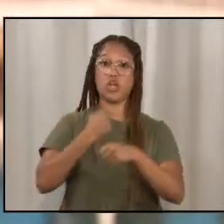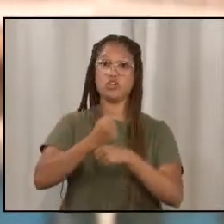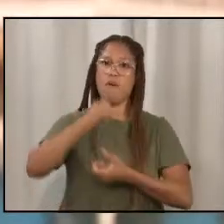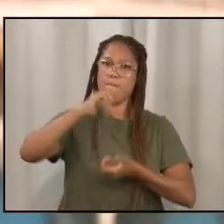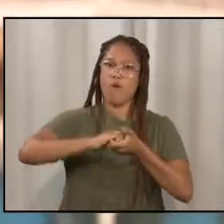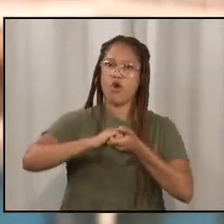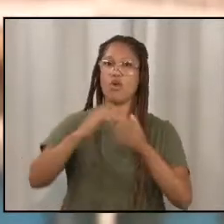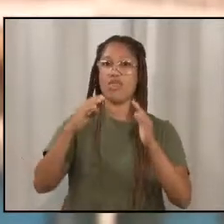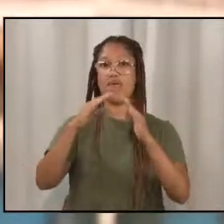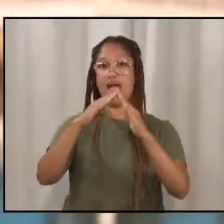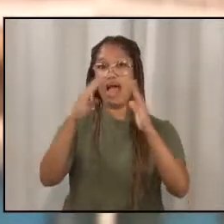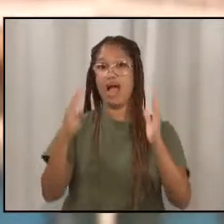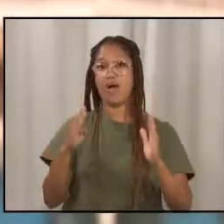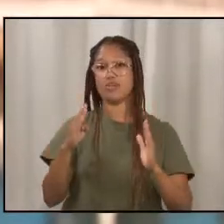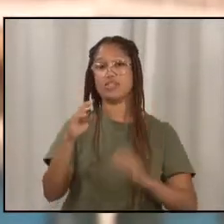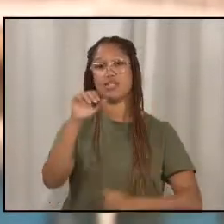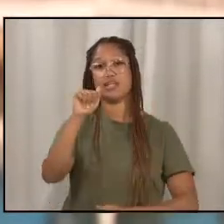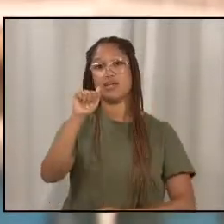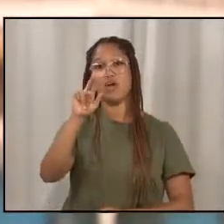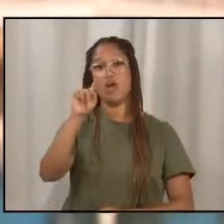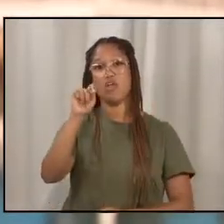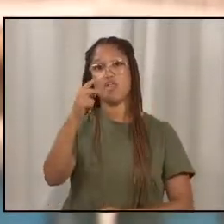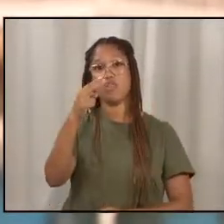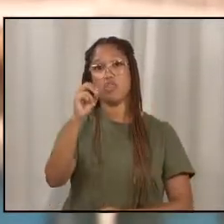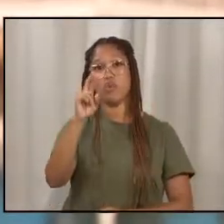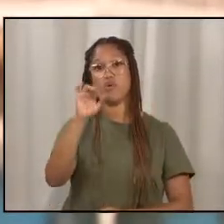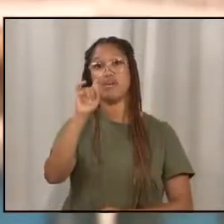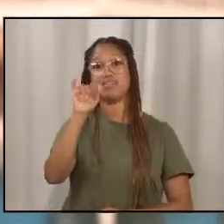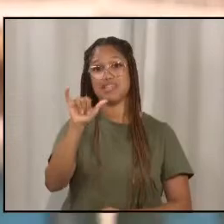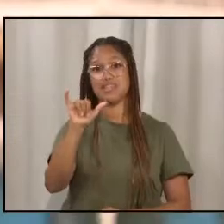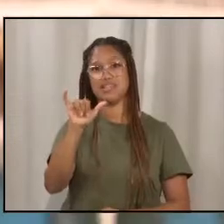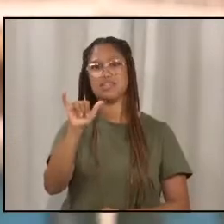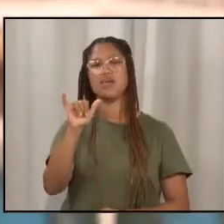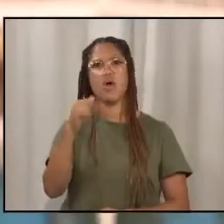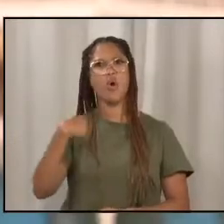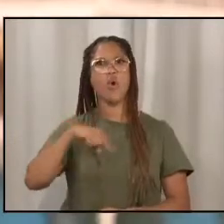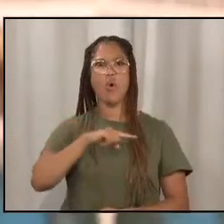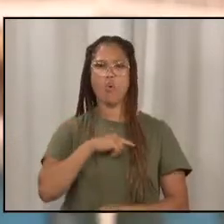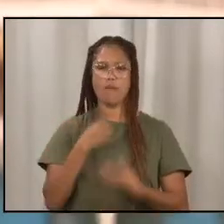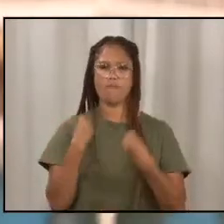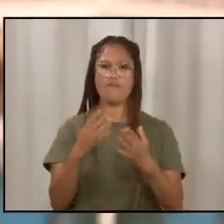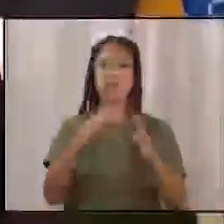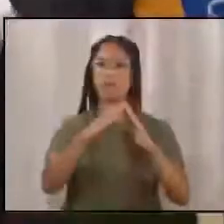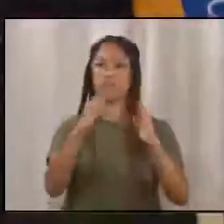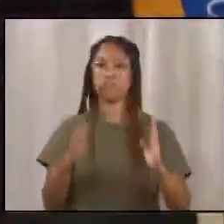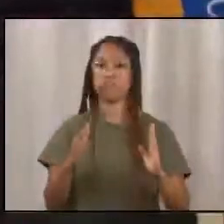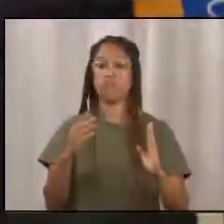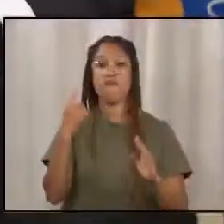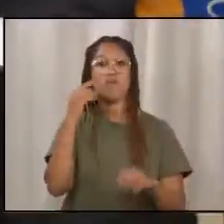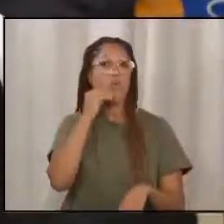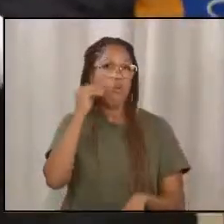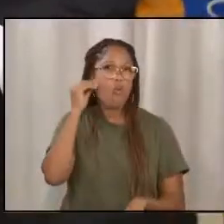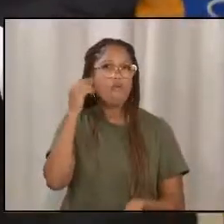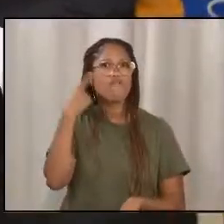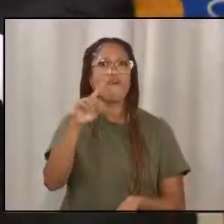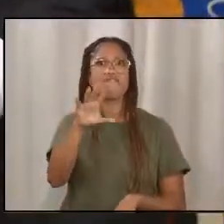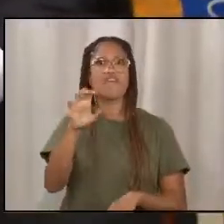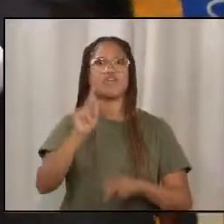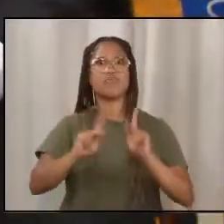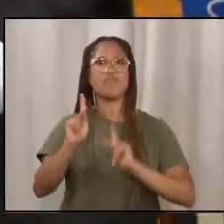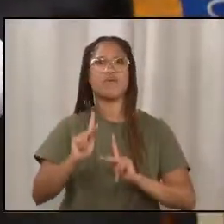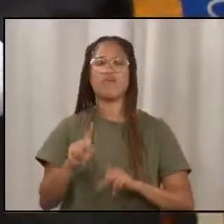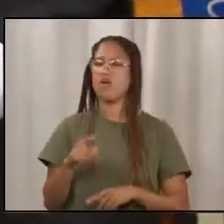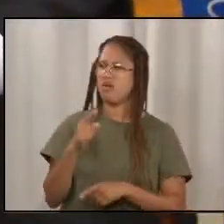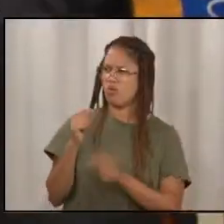Housing Authority to house successfully over 500 people that are experiencing homelessness. With emergency vouchers. Yep, with